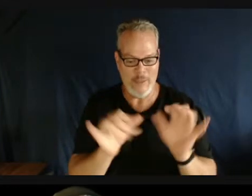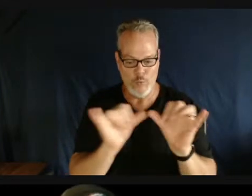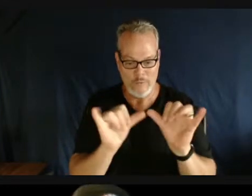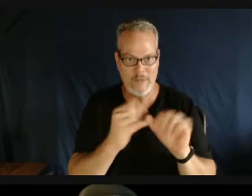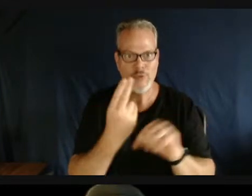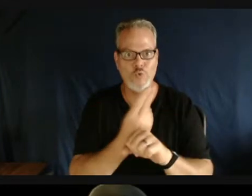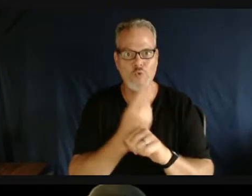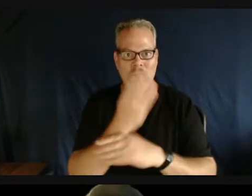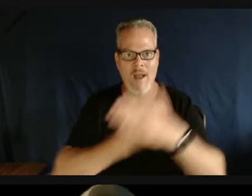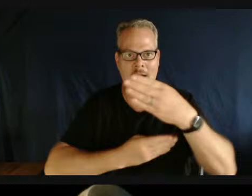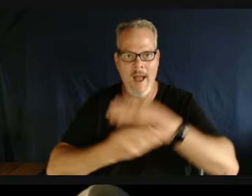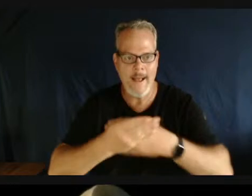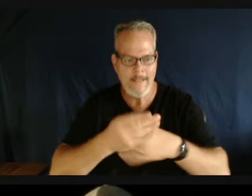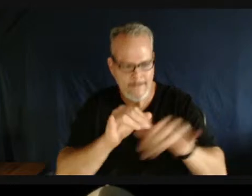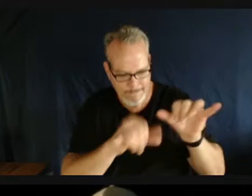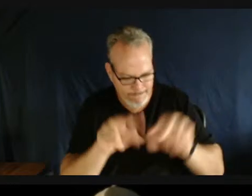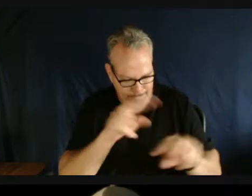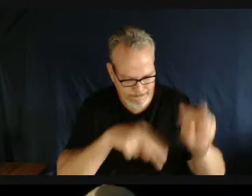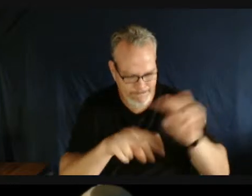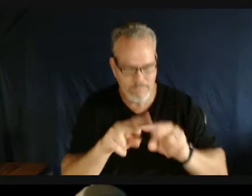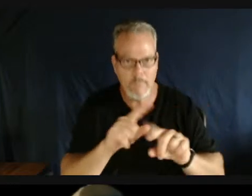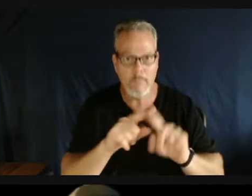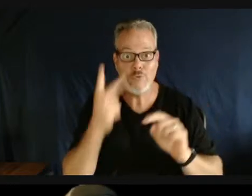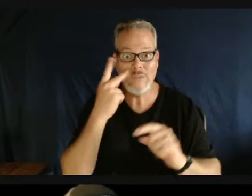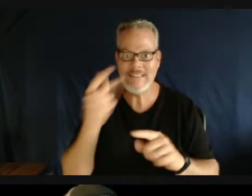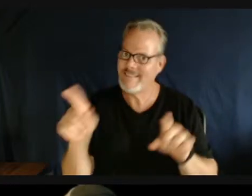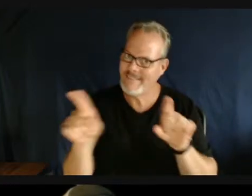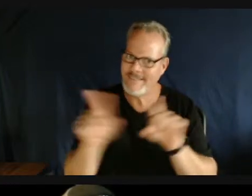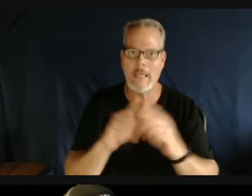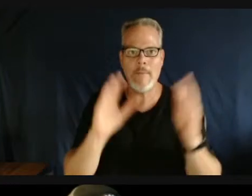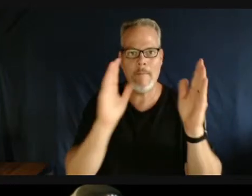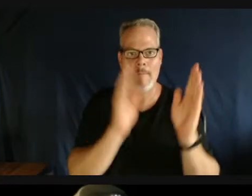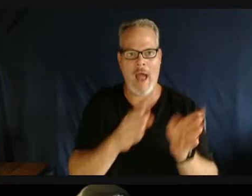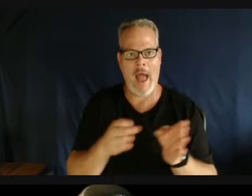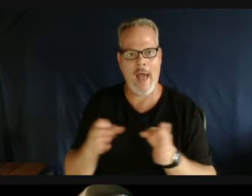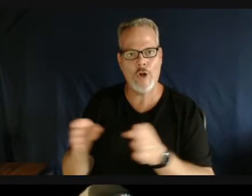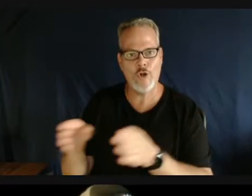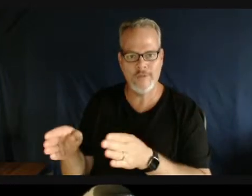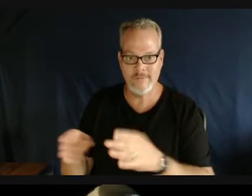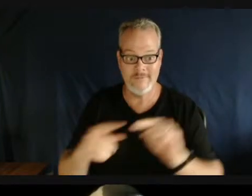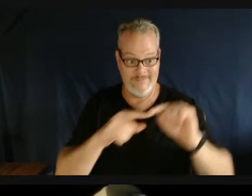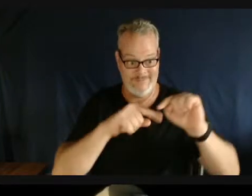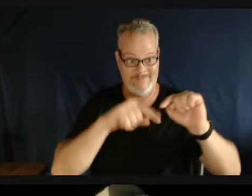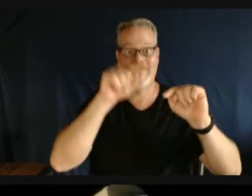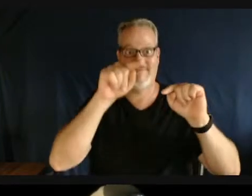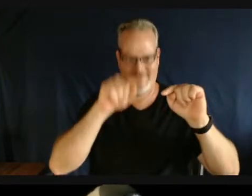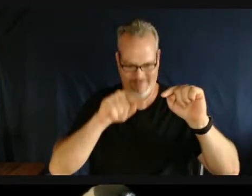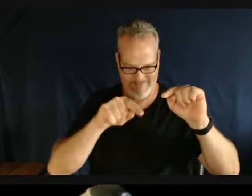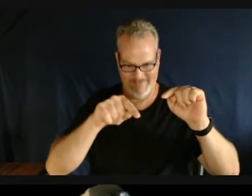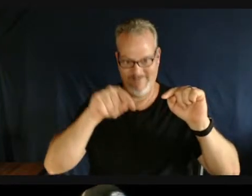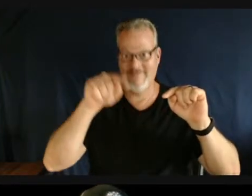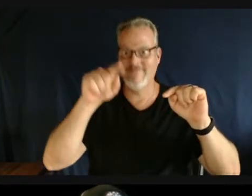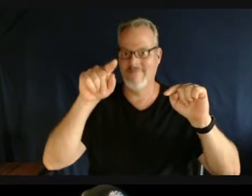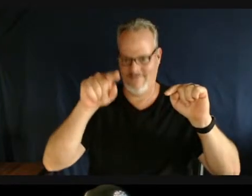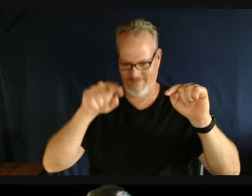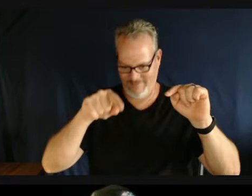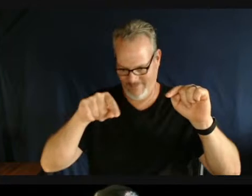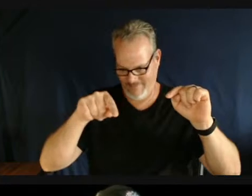of inflation, deflation during the episodes, and reinflation, deflation. It's just a little bit